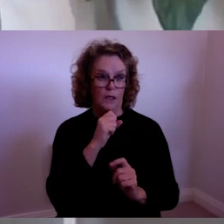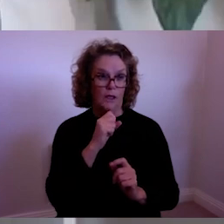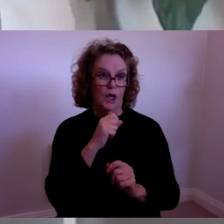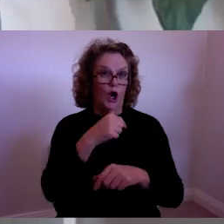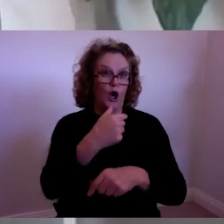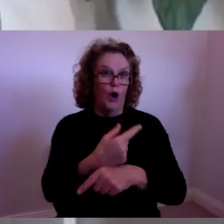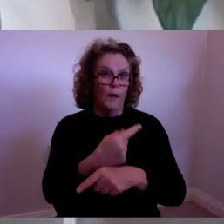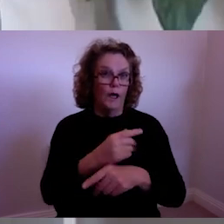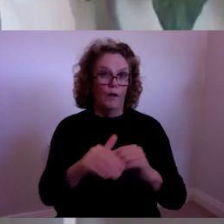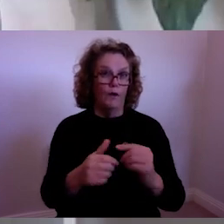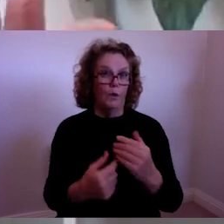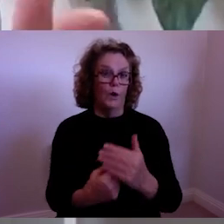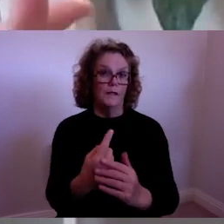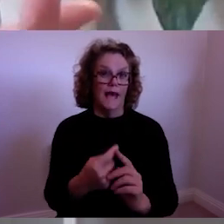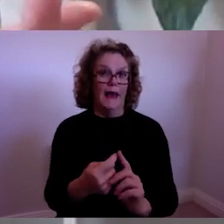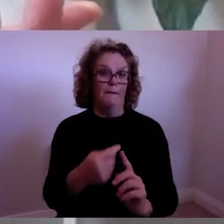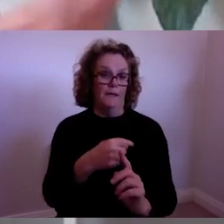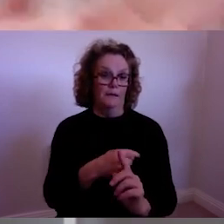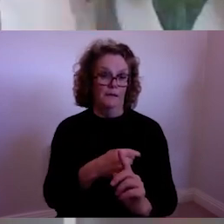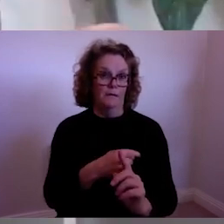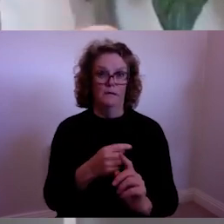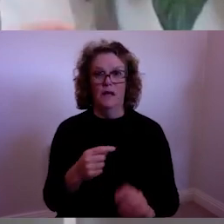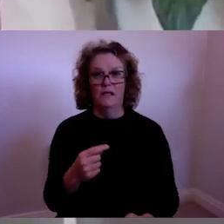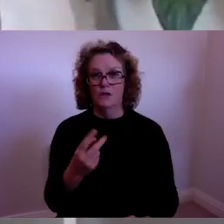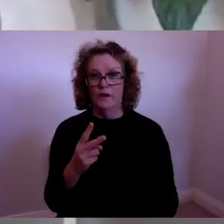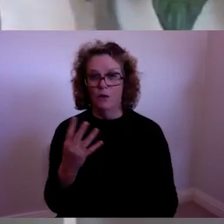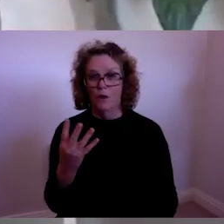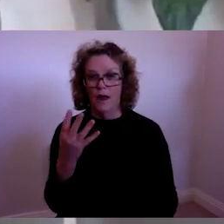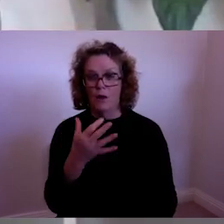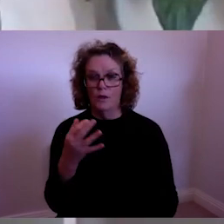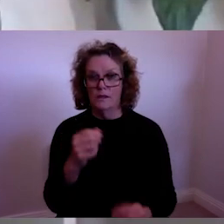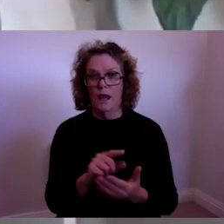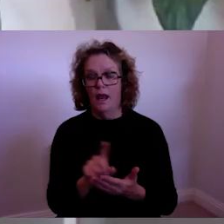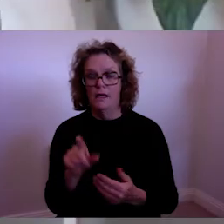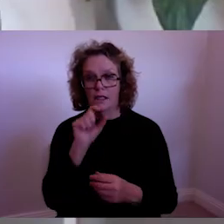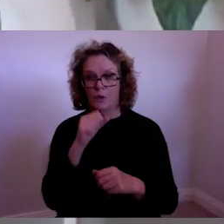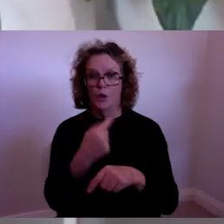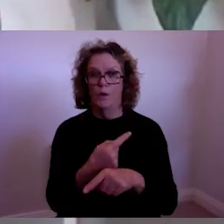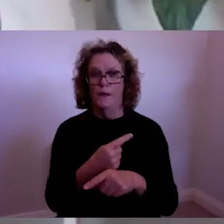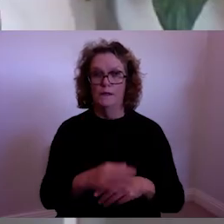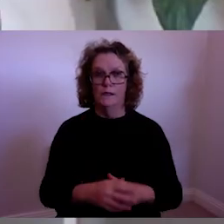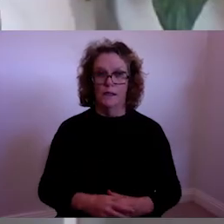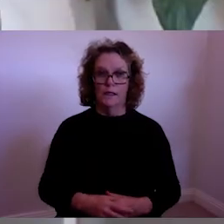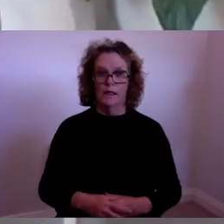to communicate that, because I've never been able to tell the surgeon that hey, he did a good job.